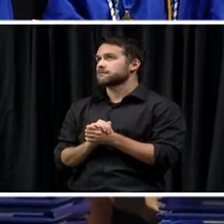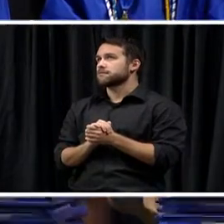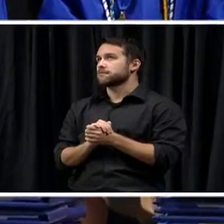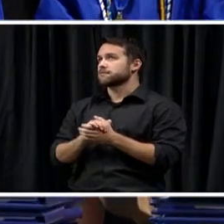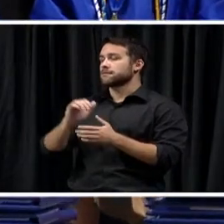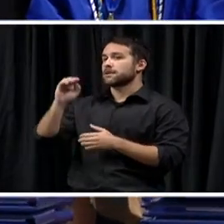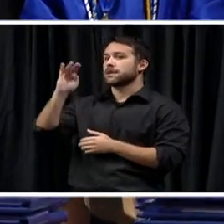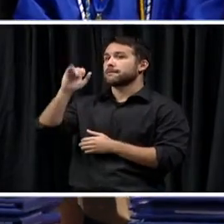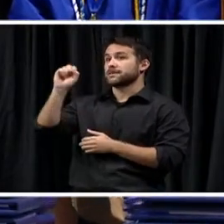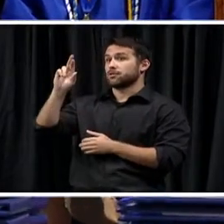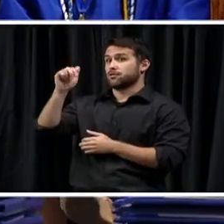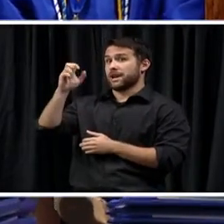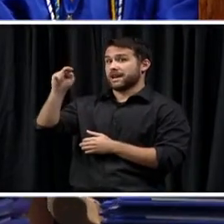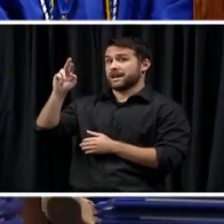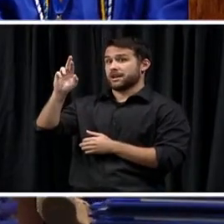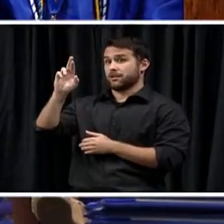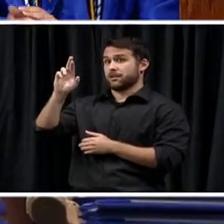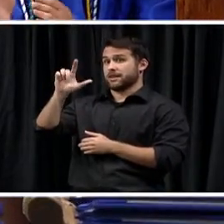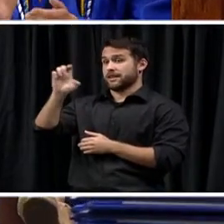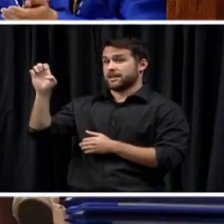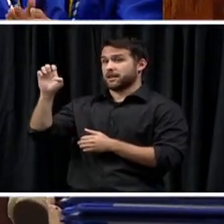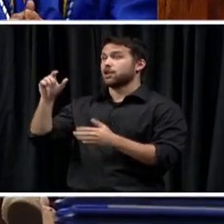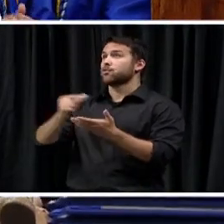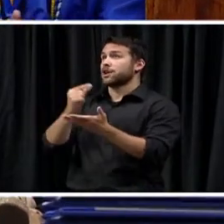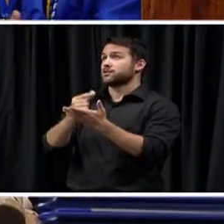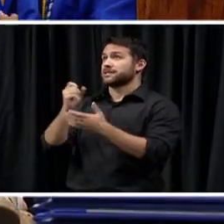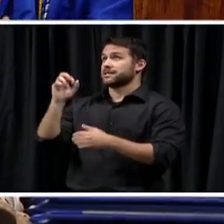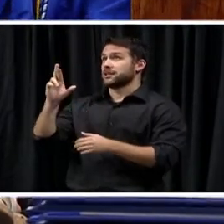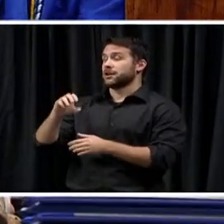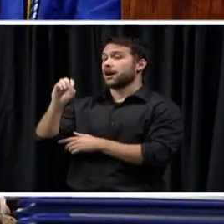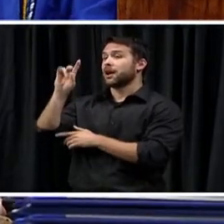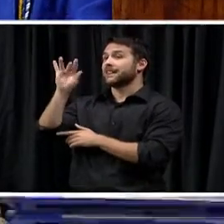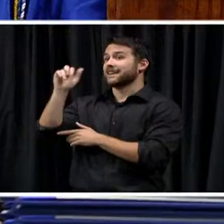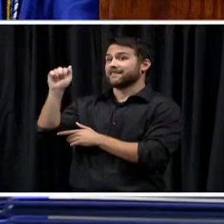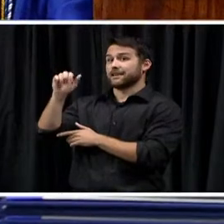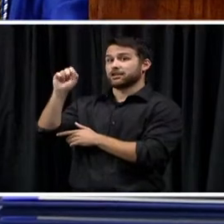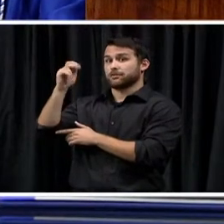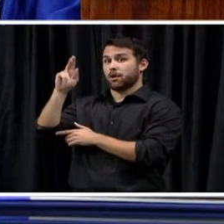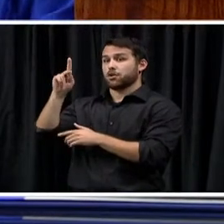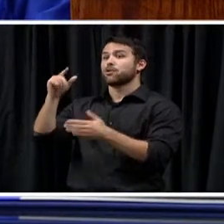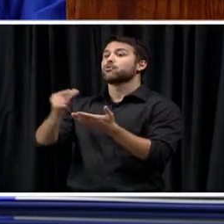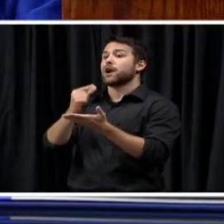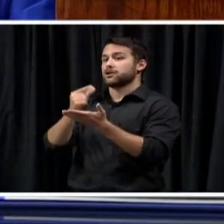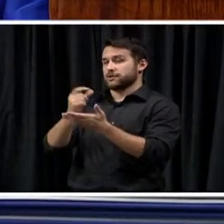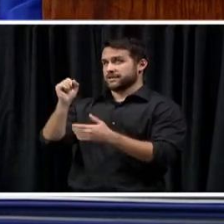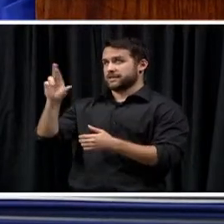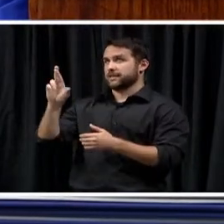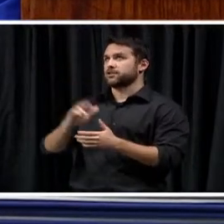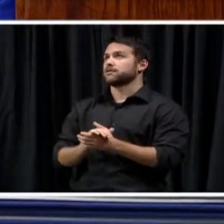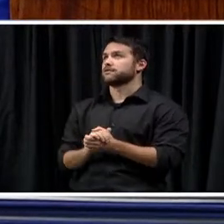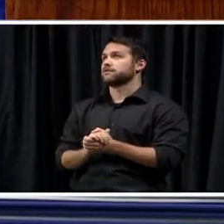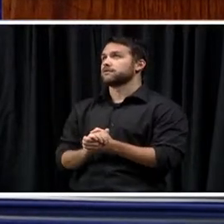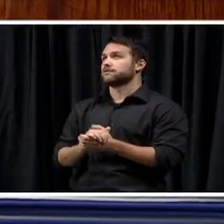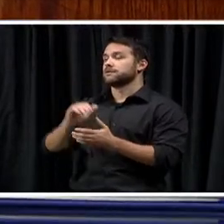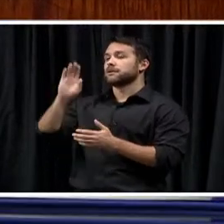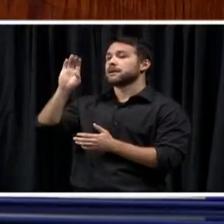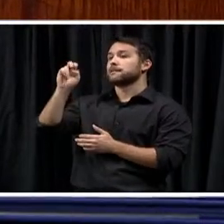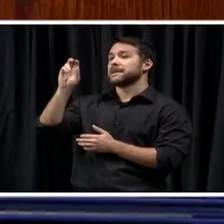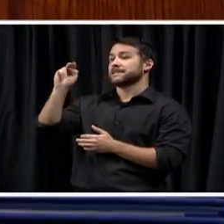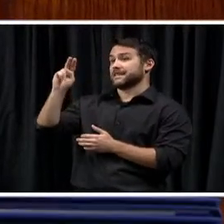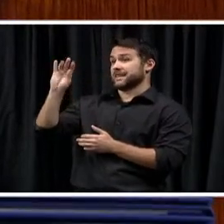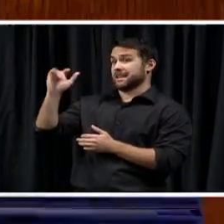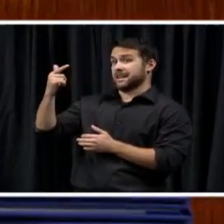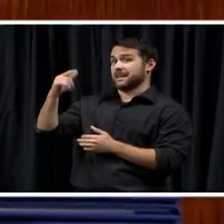Ms. Reagan Lee, graduating senior. Ms. Olivia Sparks, graduating senior. Mr. Benson